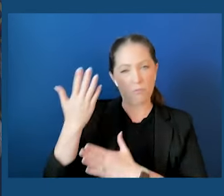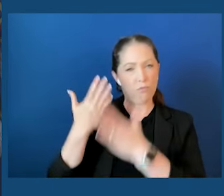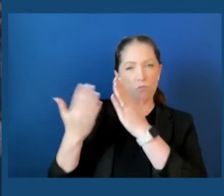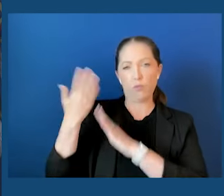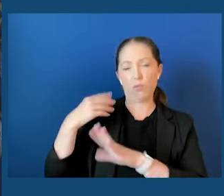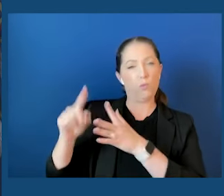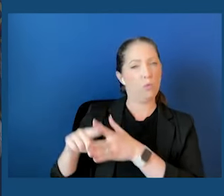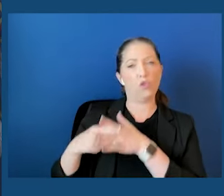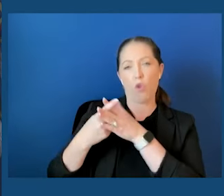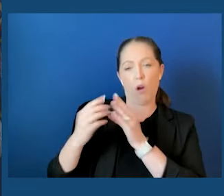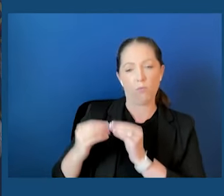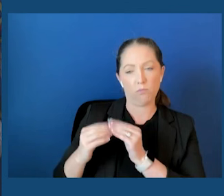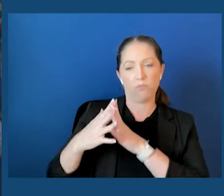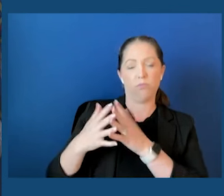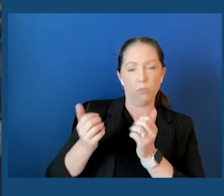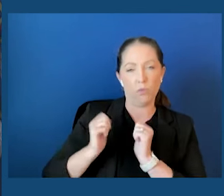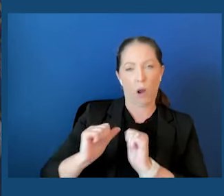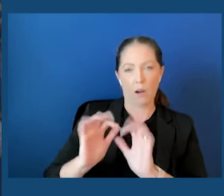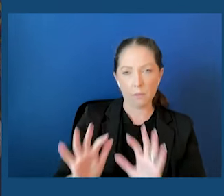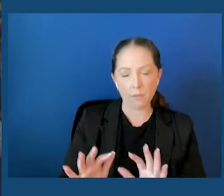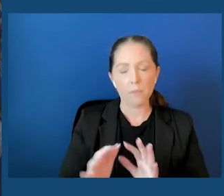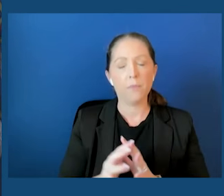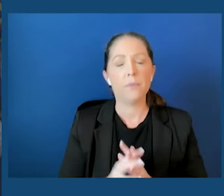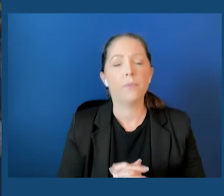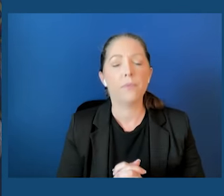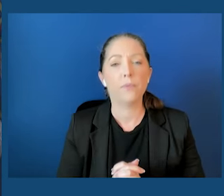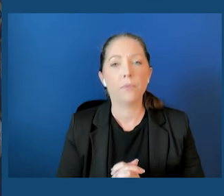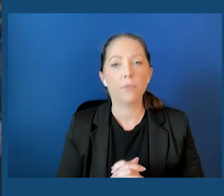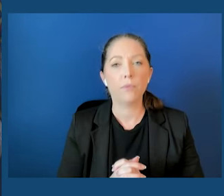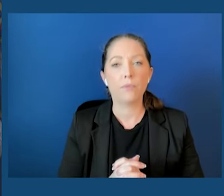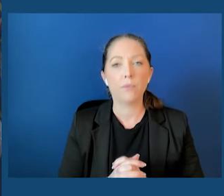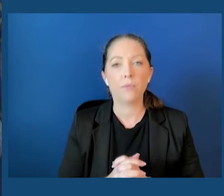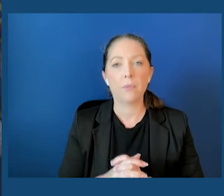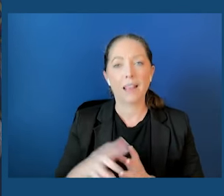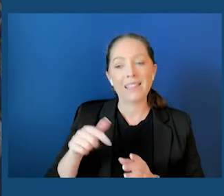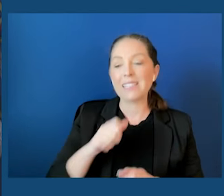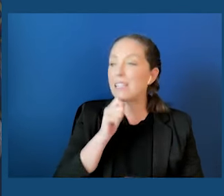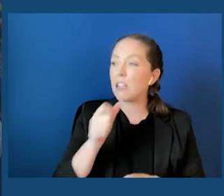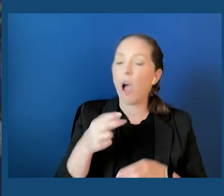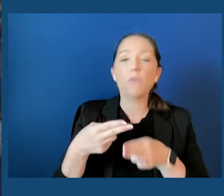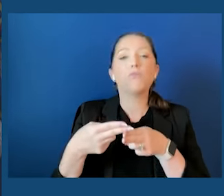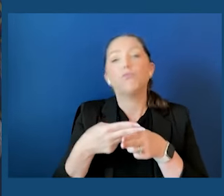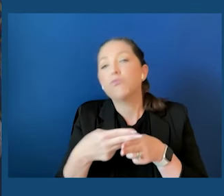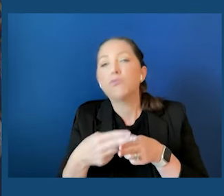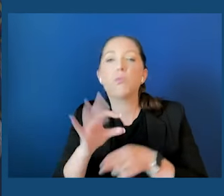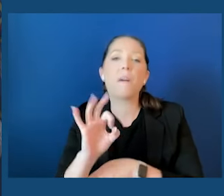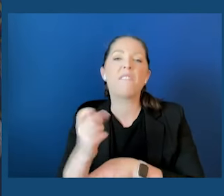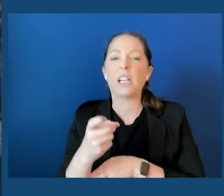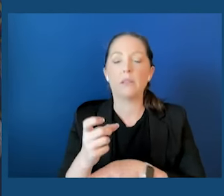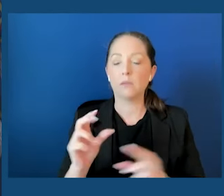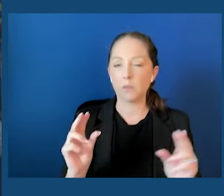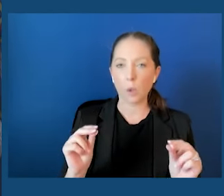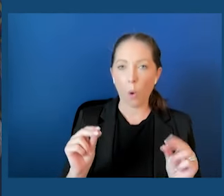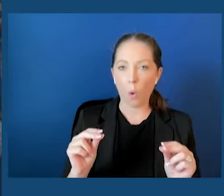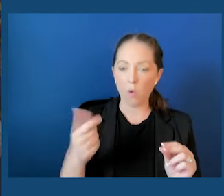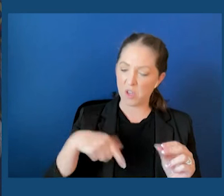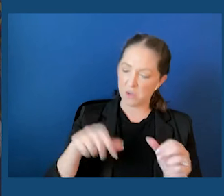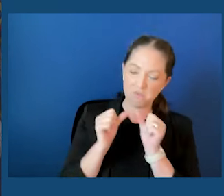community, but also saying, this is not a short-term fix. We are in this for the long